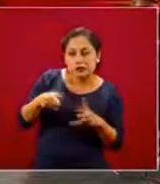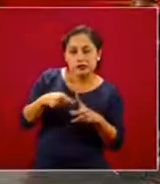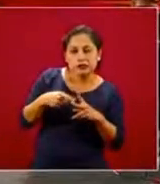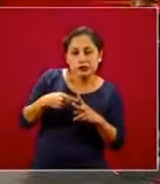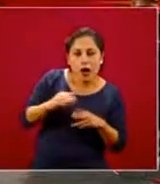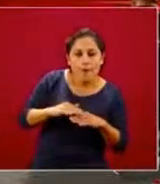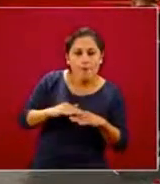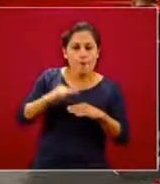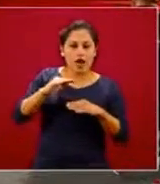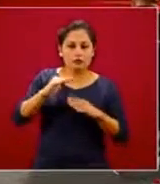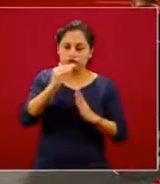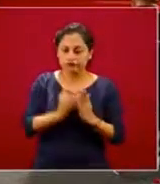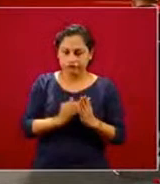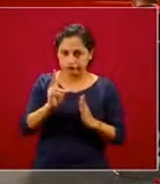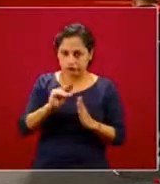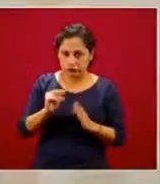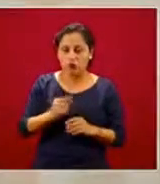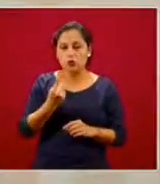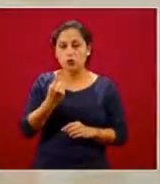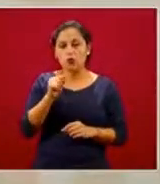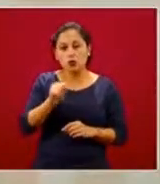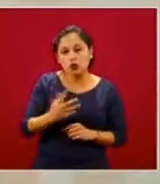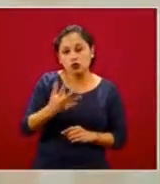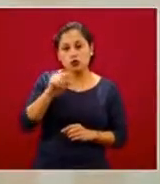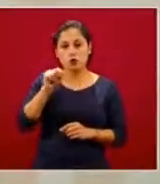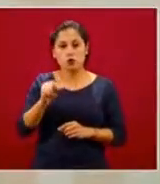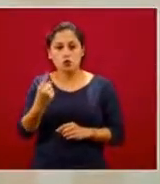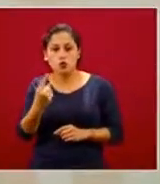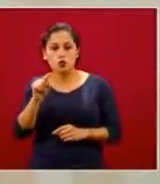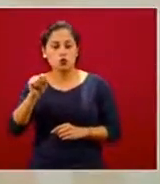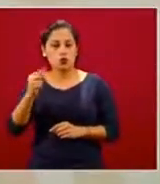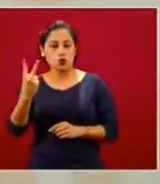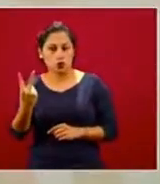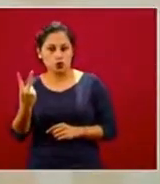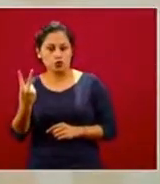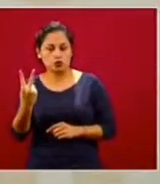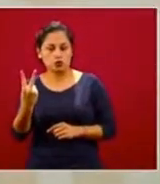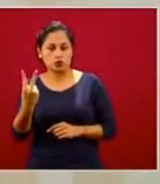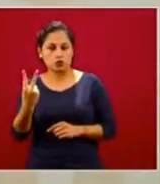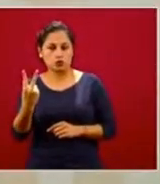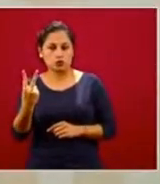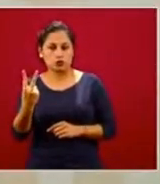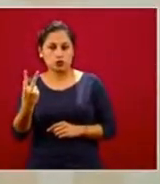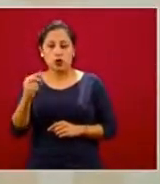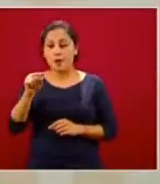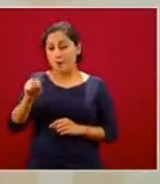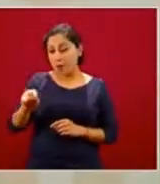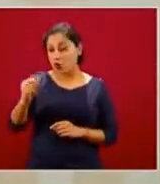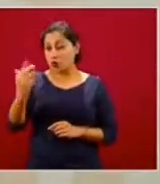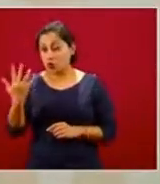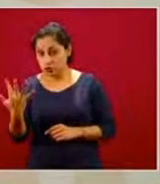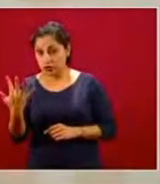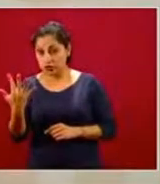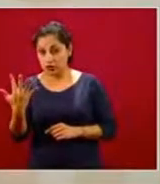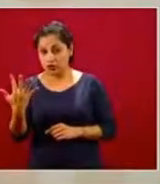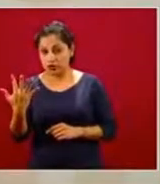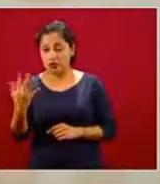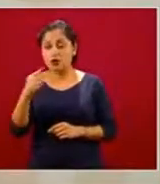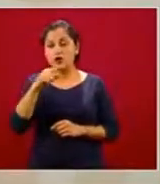less. So 0.5, 0.1, 0.2, 0.5,